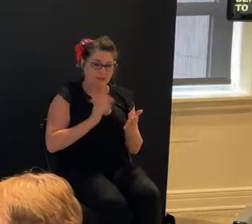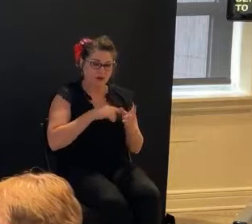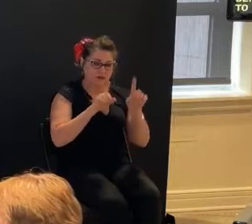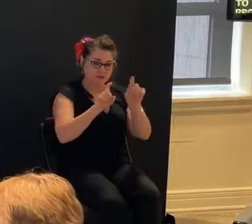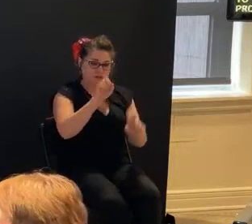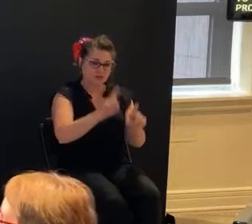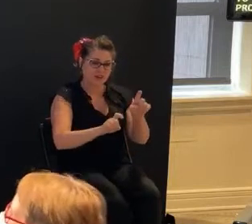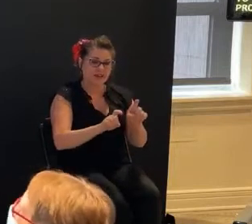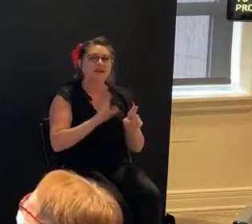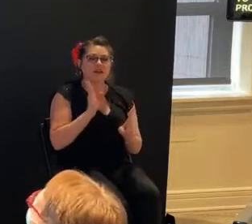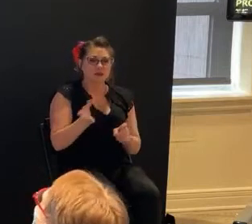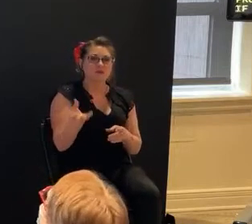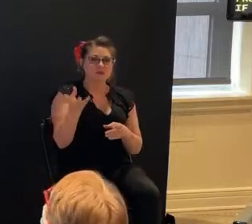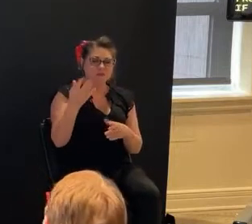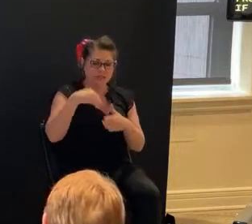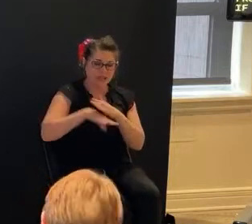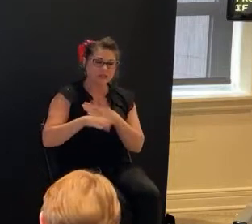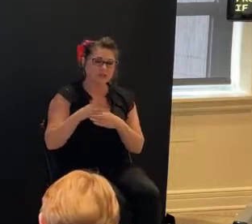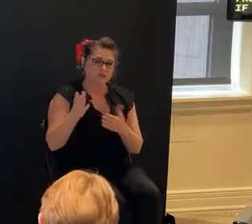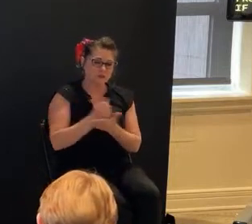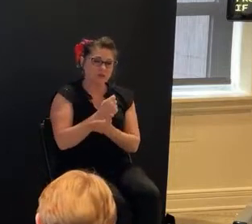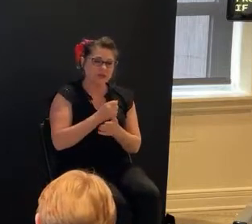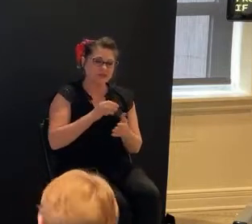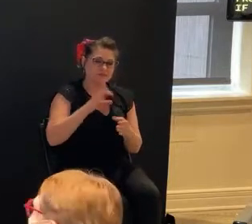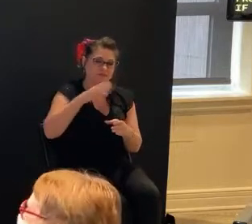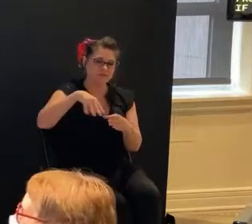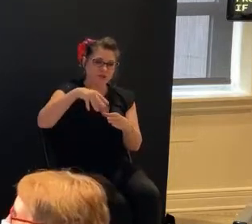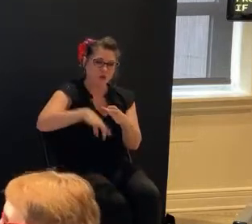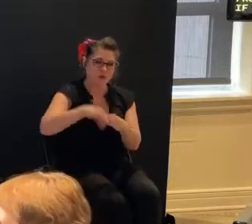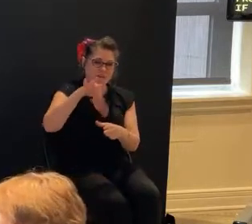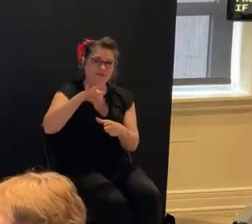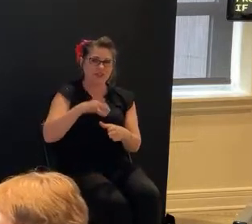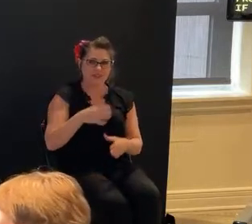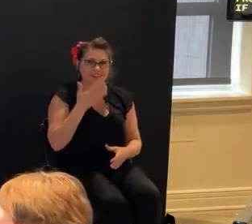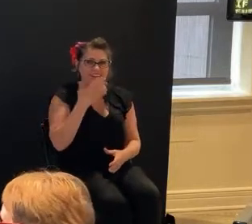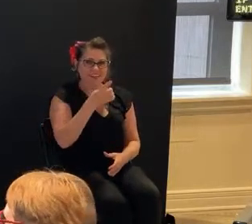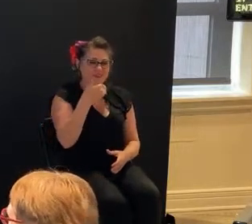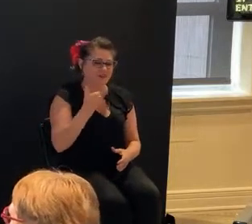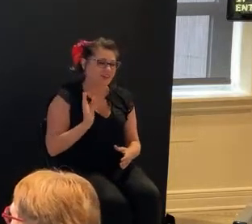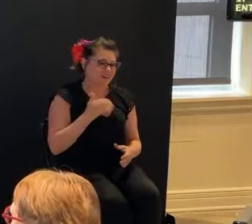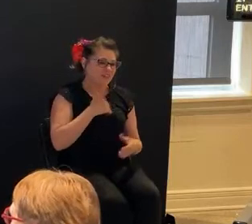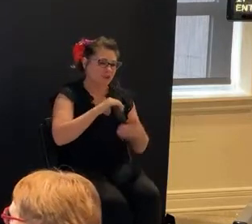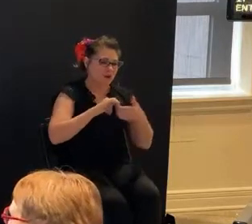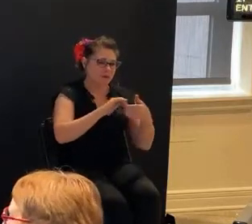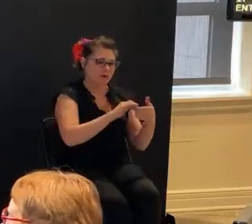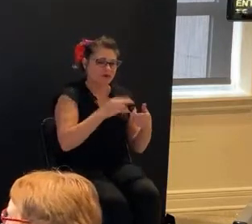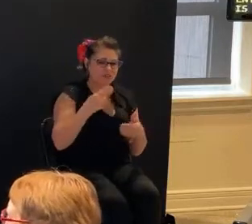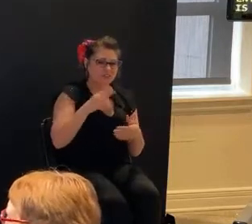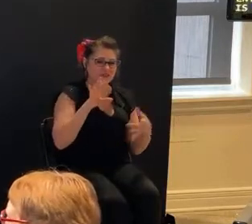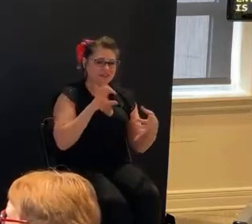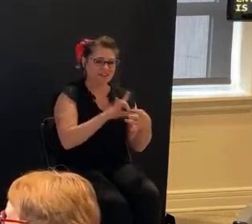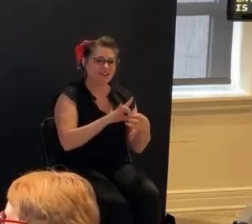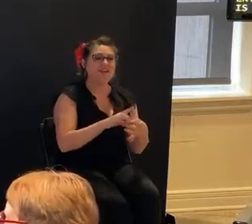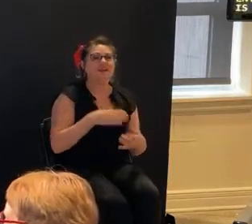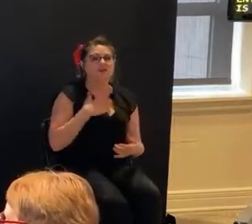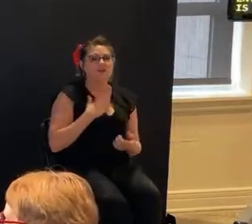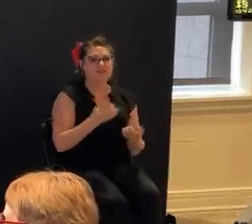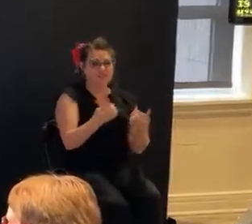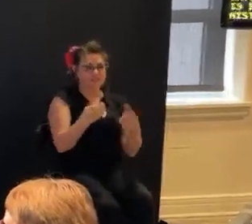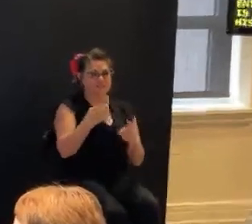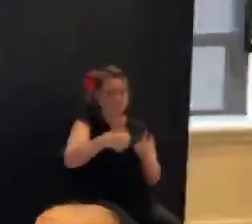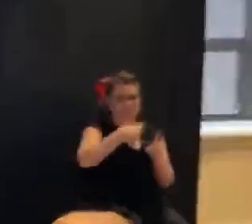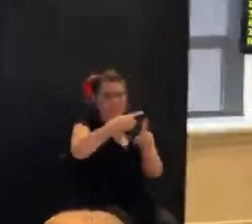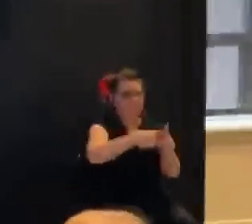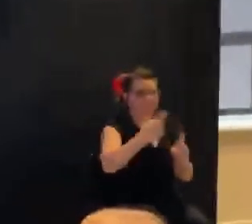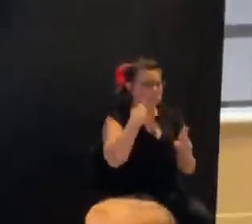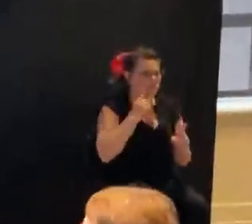raffle, which is exciting. So thank you, and thank you to our partners at HistoryLink. And please join us next month for our Pride History